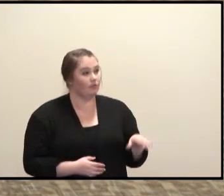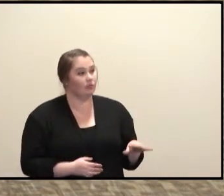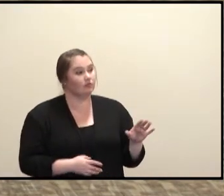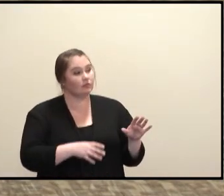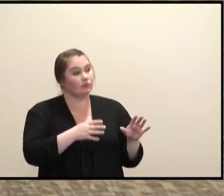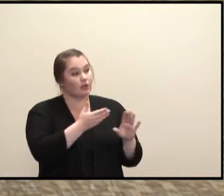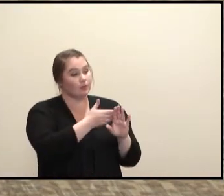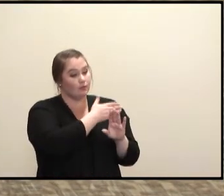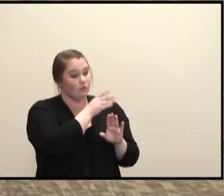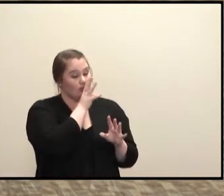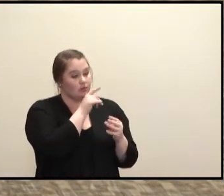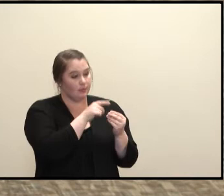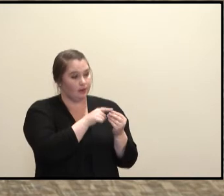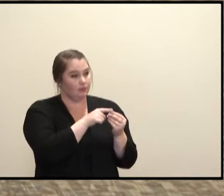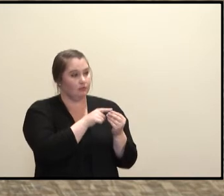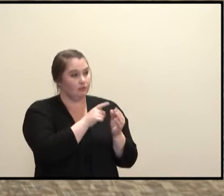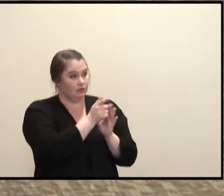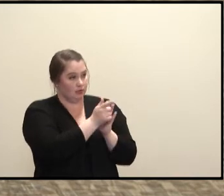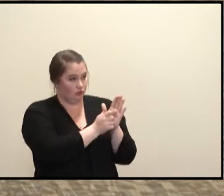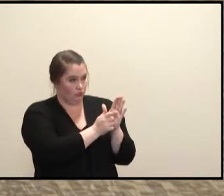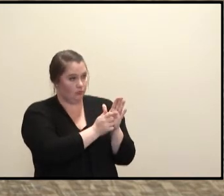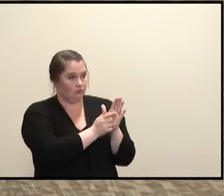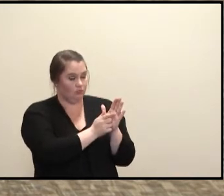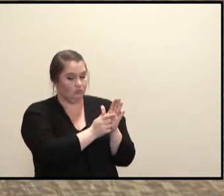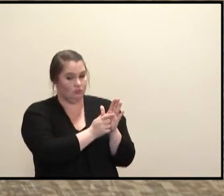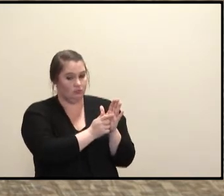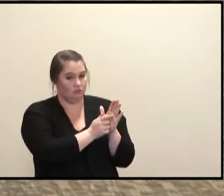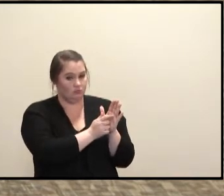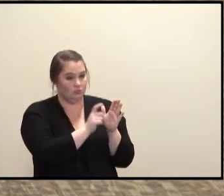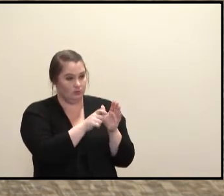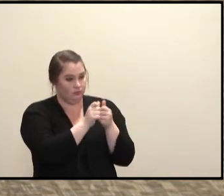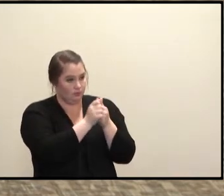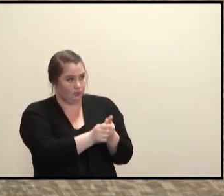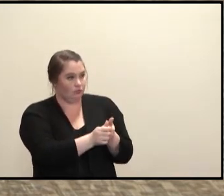about the statutes earlier, you brought up